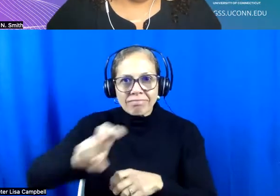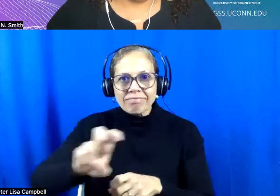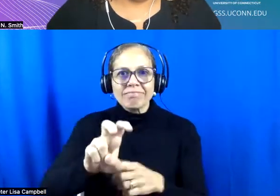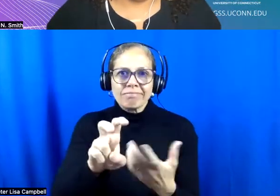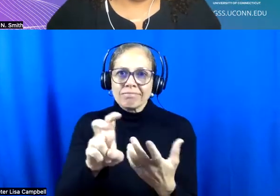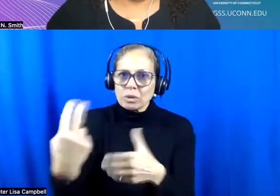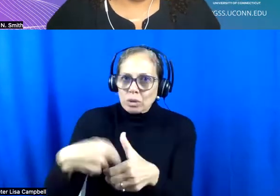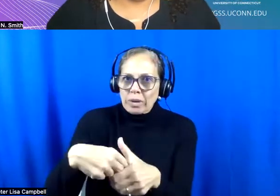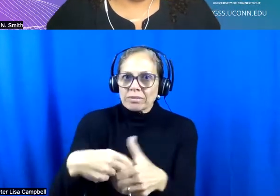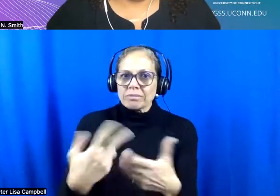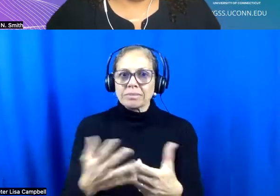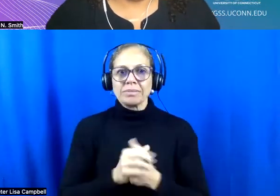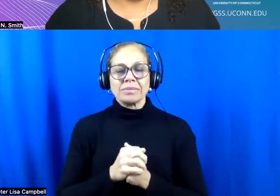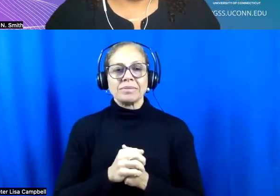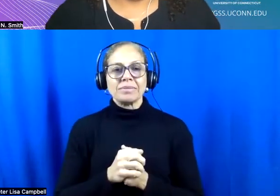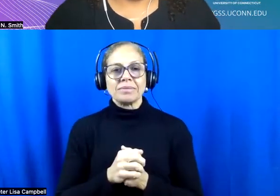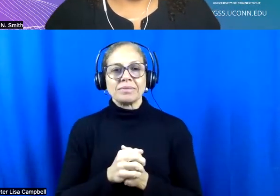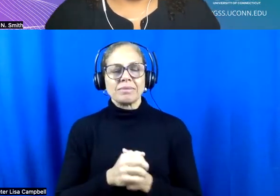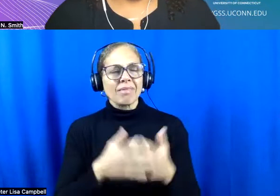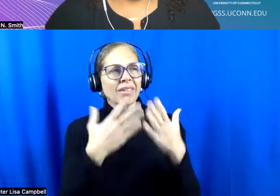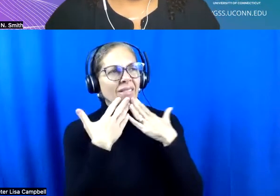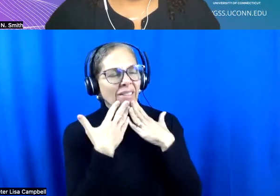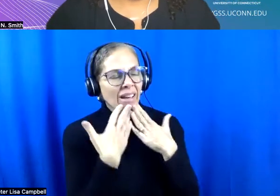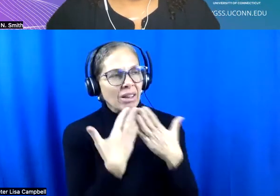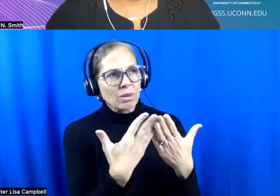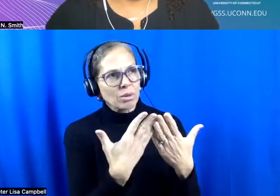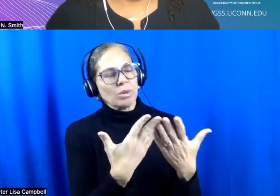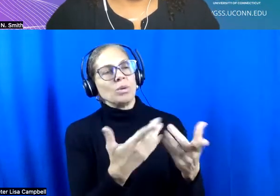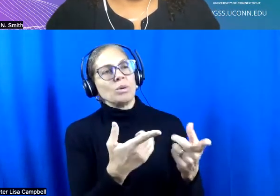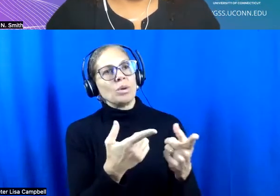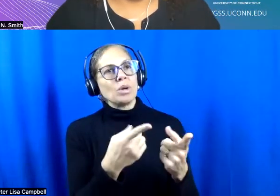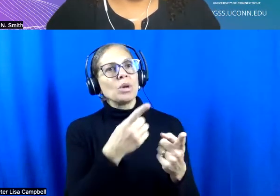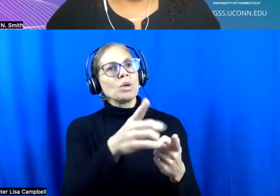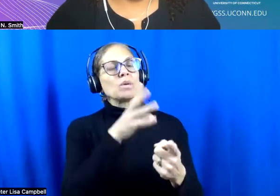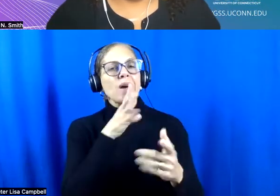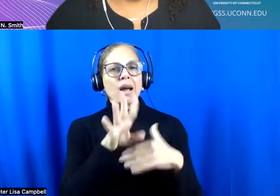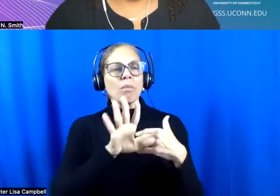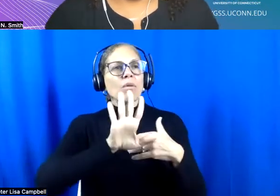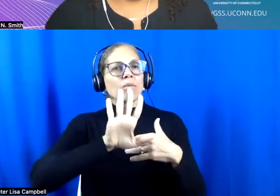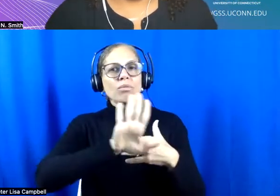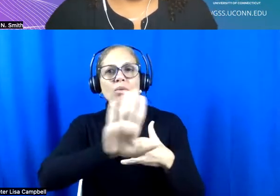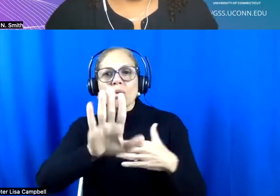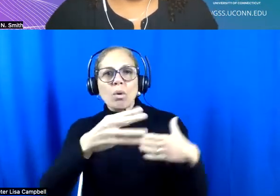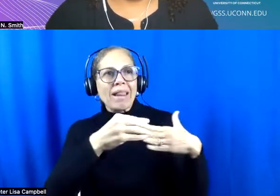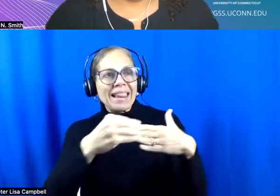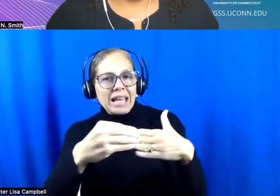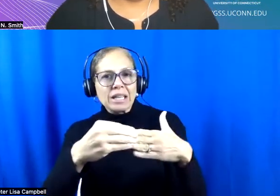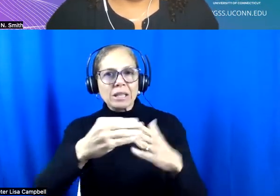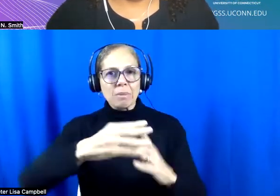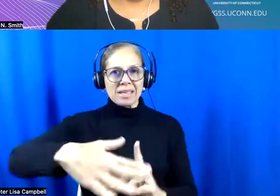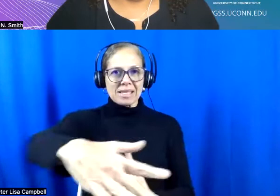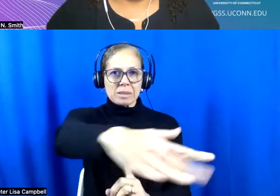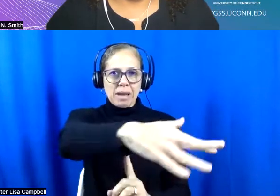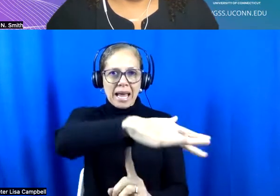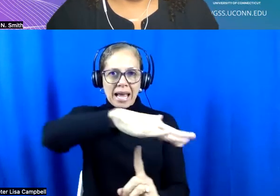Thank you so much. The way you talk about your leadership style, the space that you create, I think it's